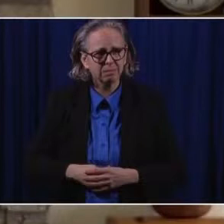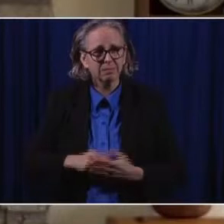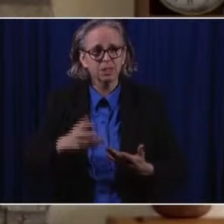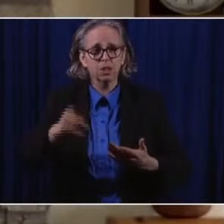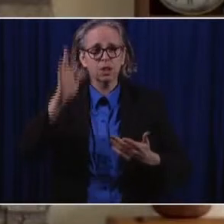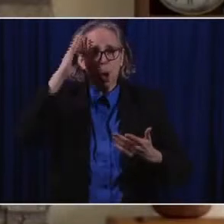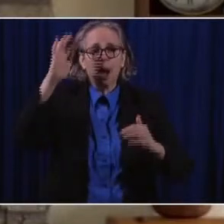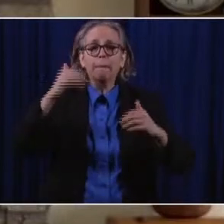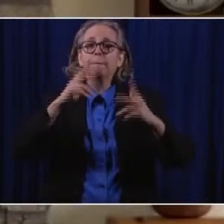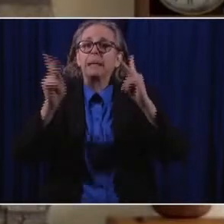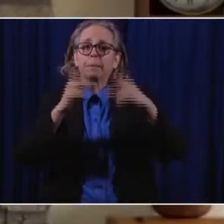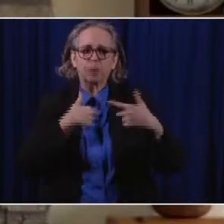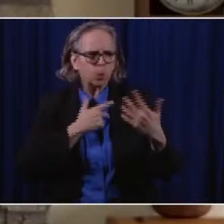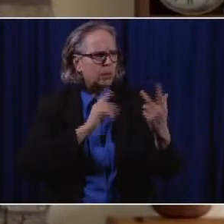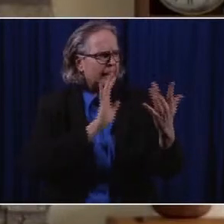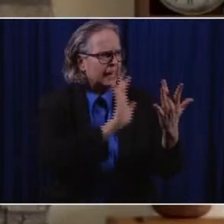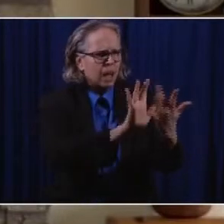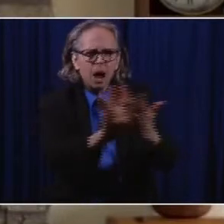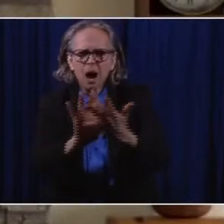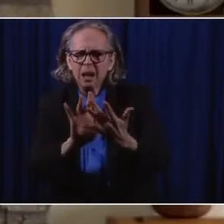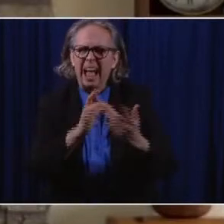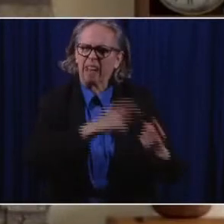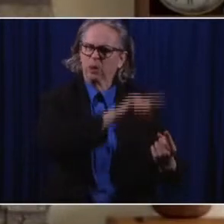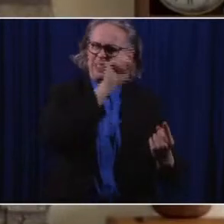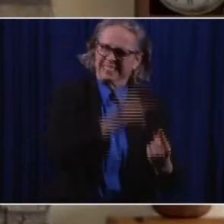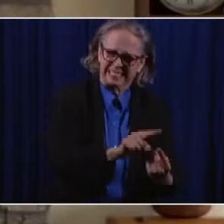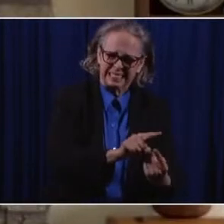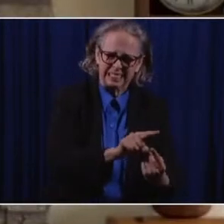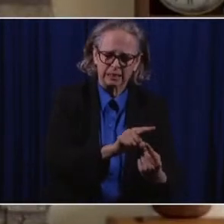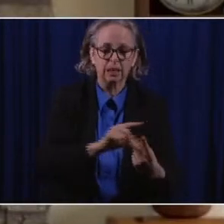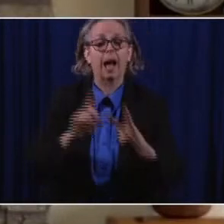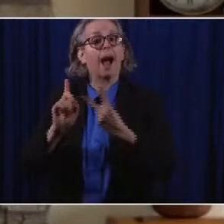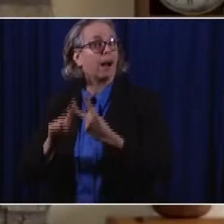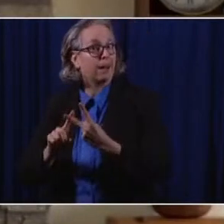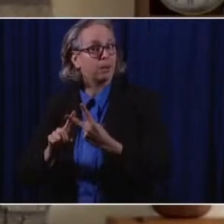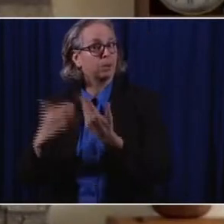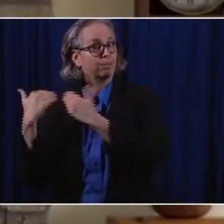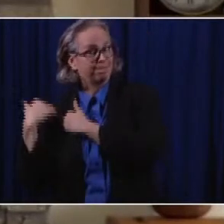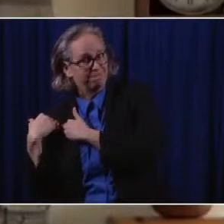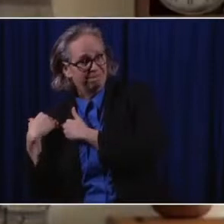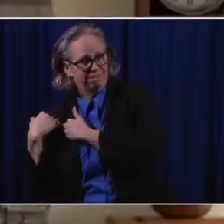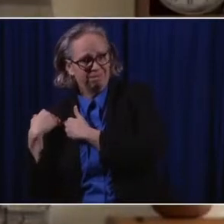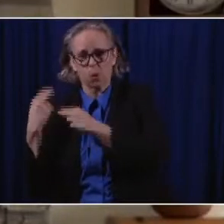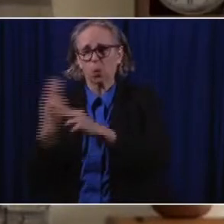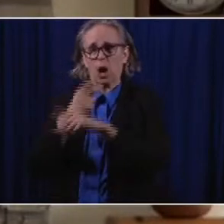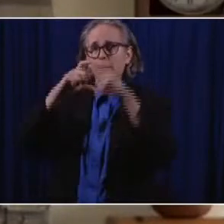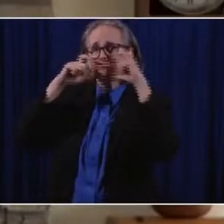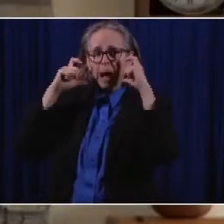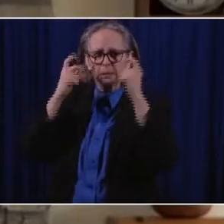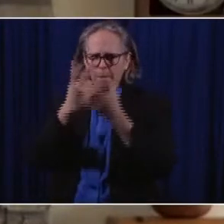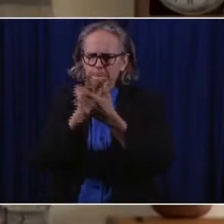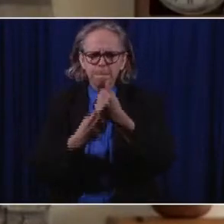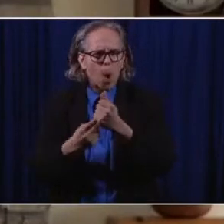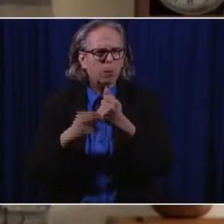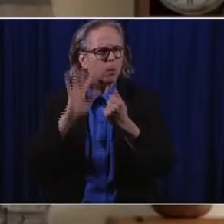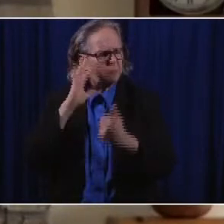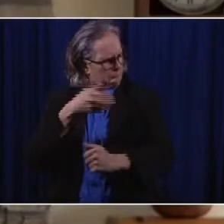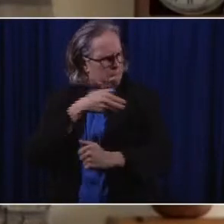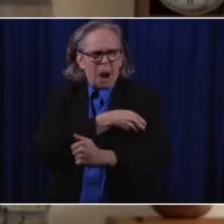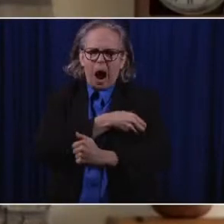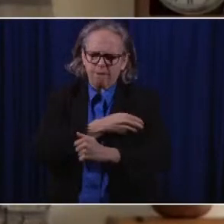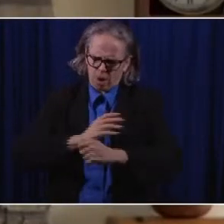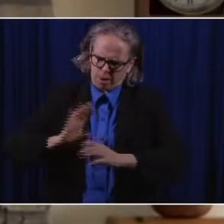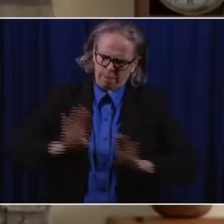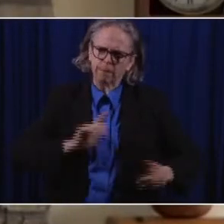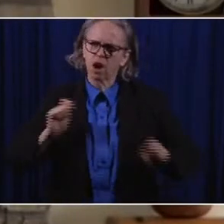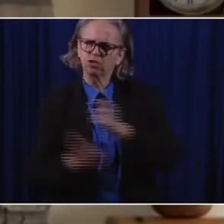the other is to wear a mask. And those two things coming together make a huge difference. I want to congratulate our colleges